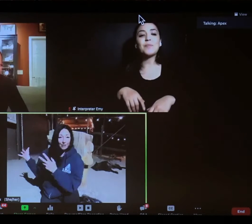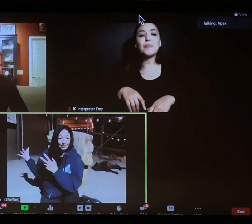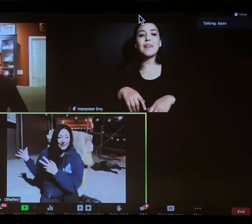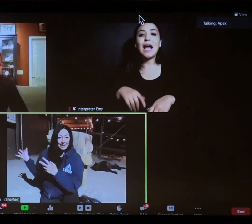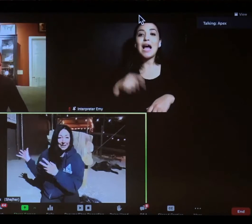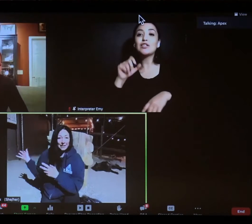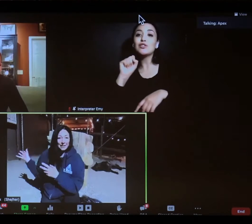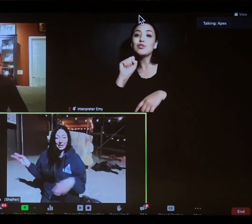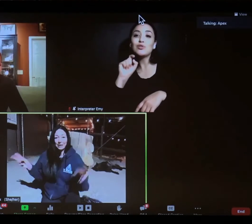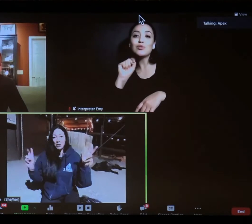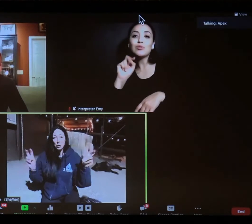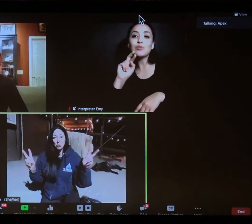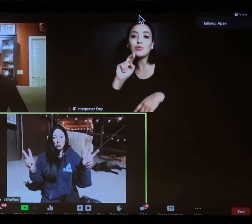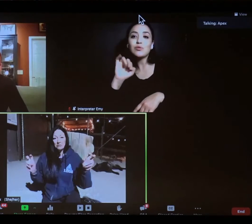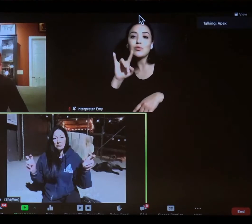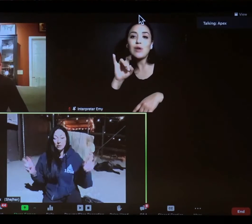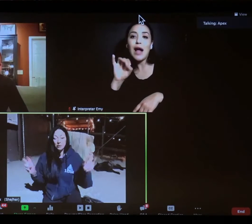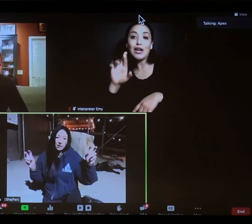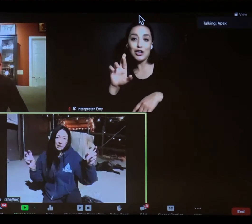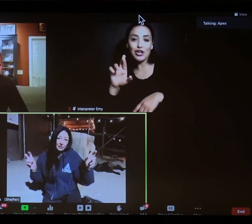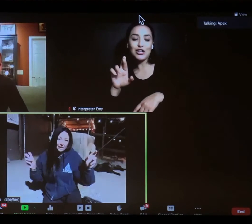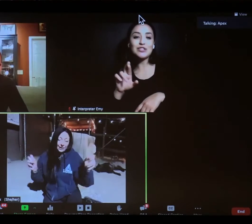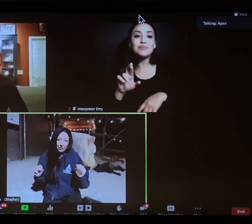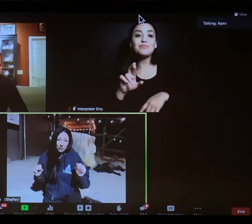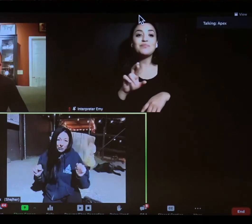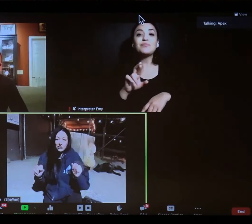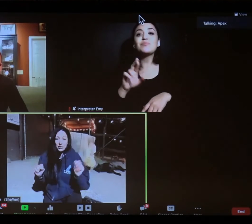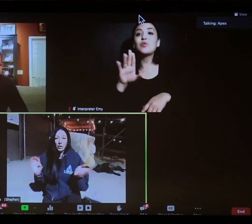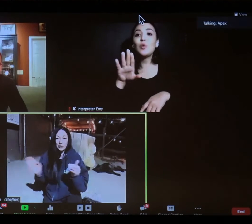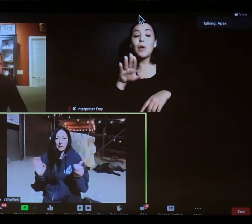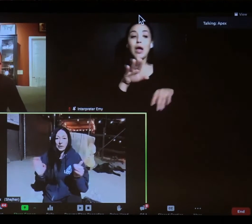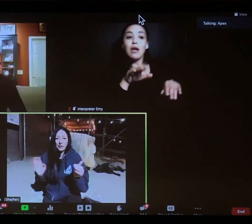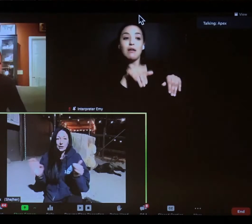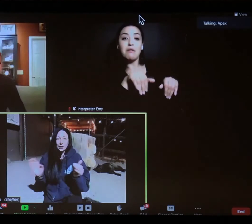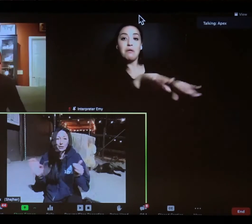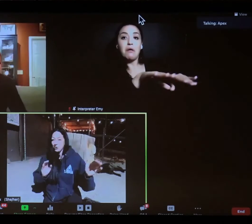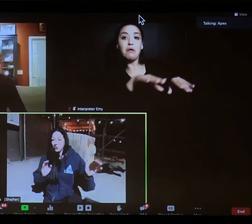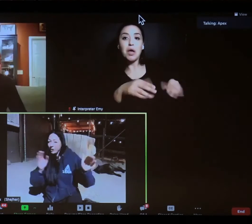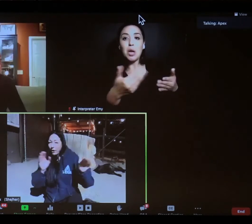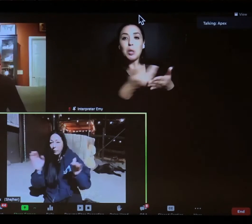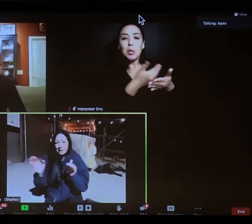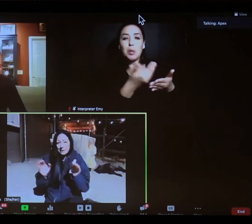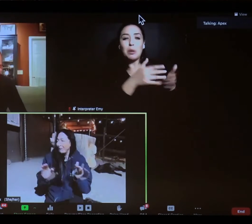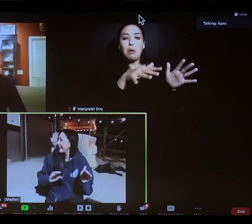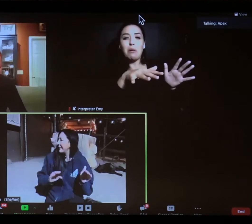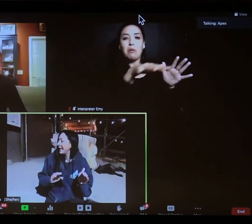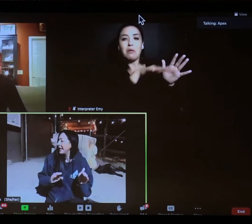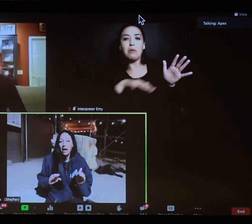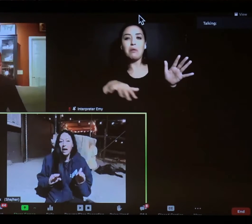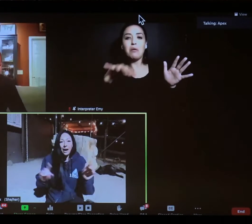in his kind of like new kid enclosure. So, you know, as we're trying to figure out where he's going to fit in. And these two were